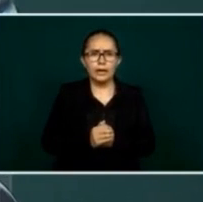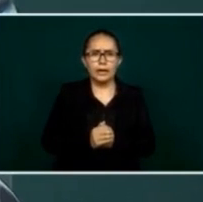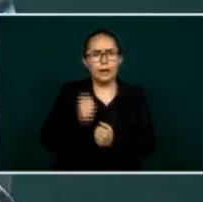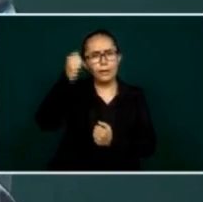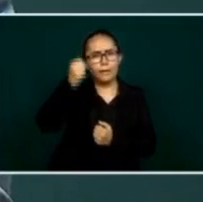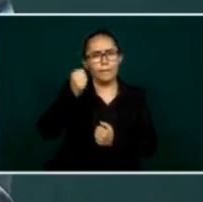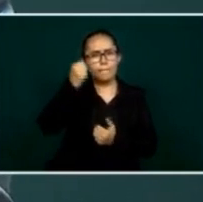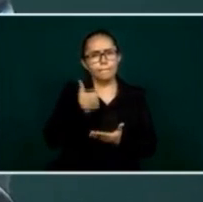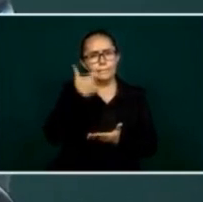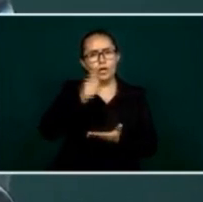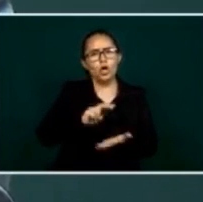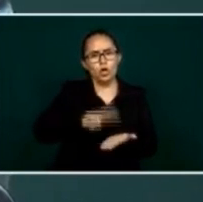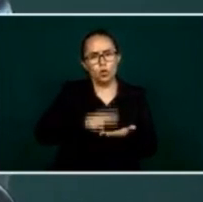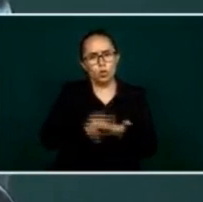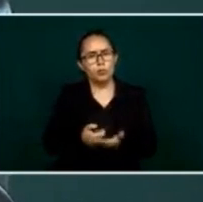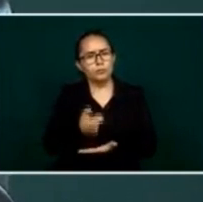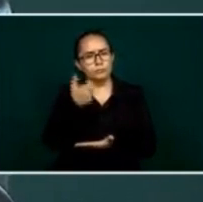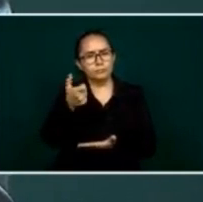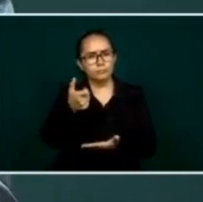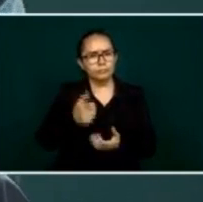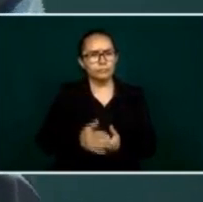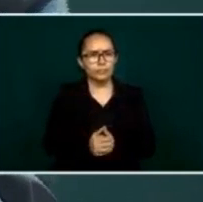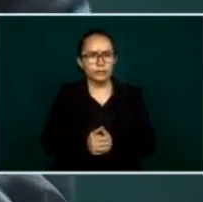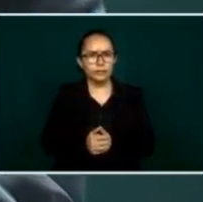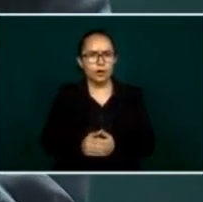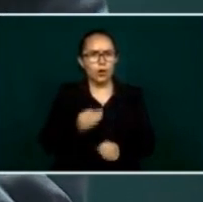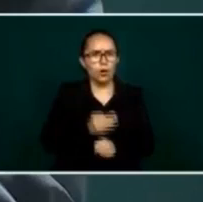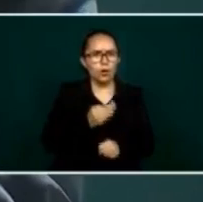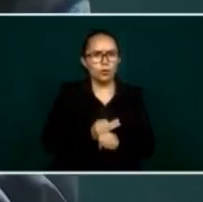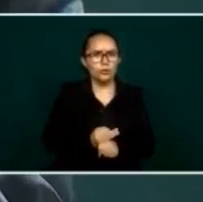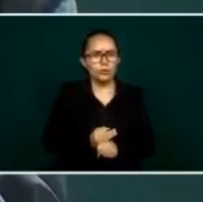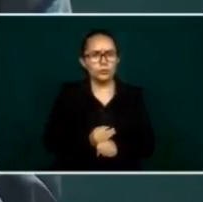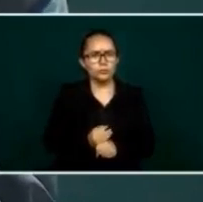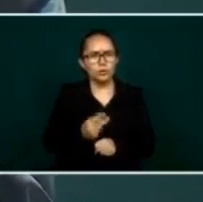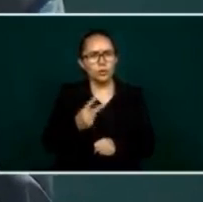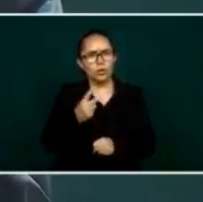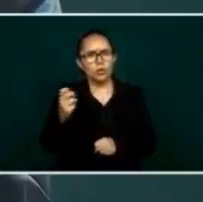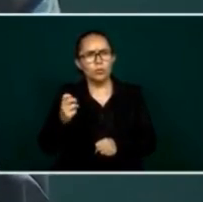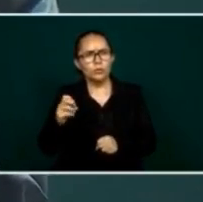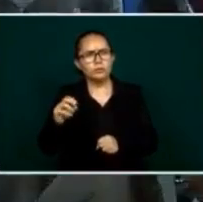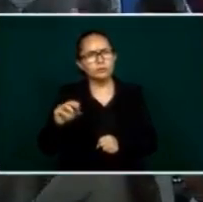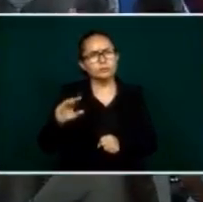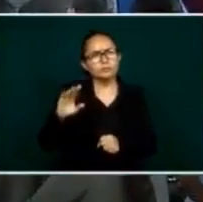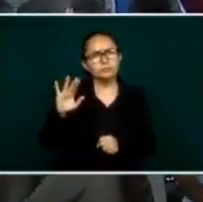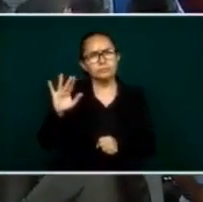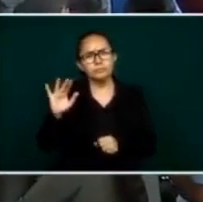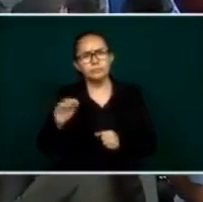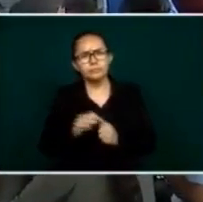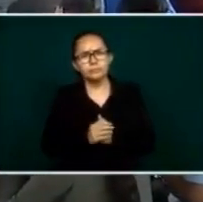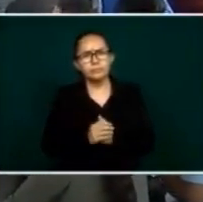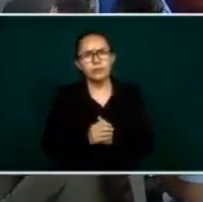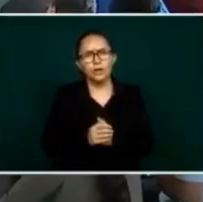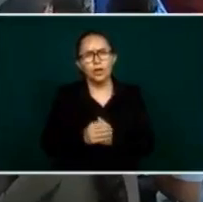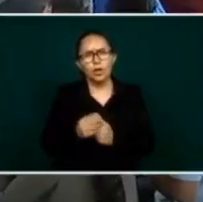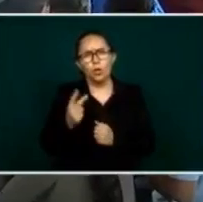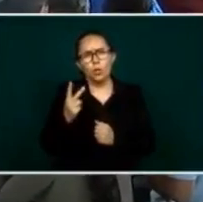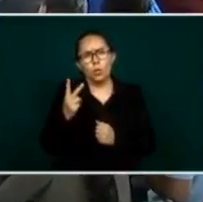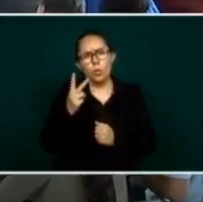older adults. Before it used to be 1,160, and now it's